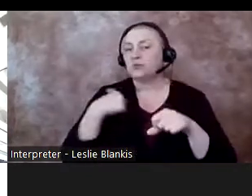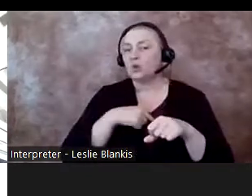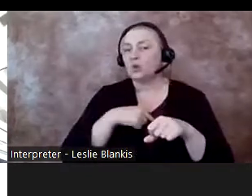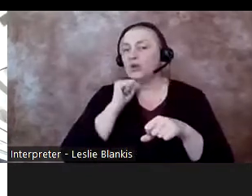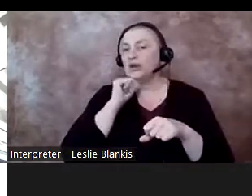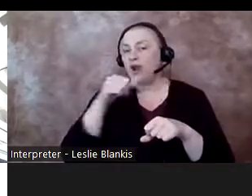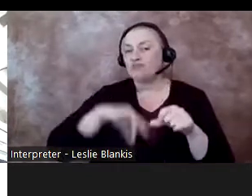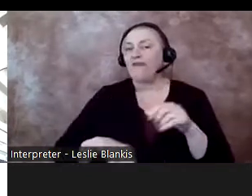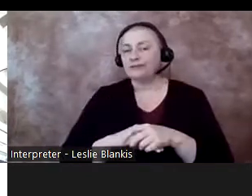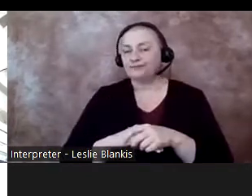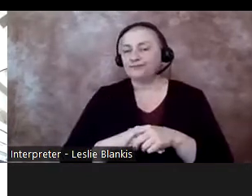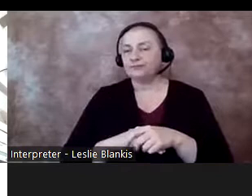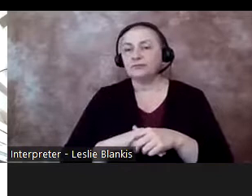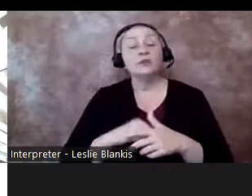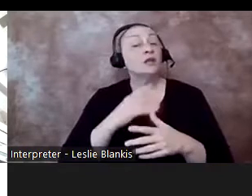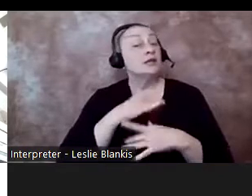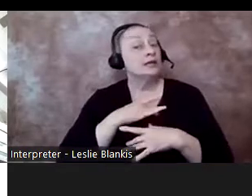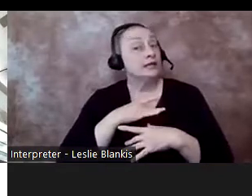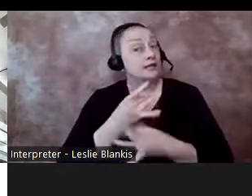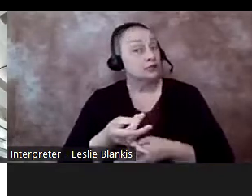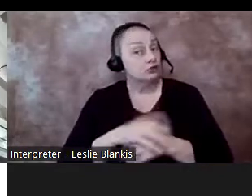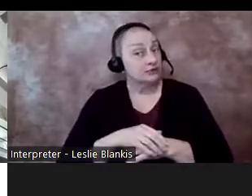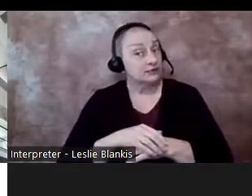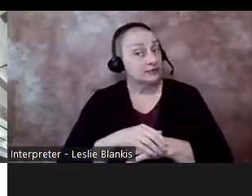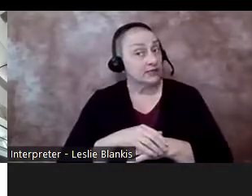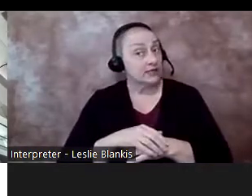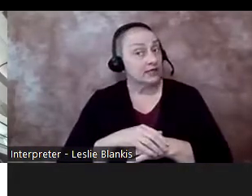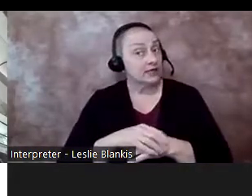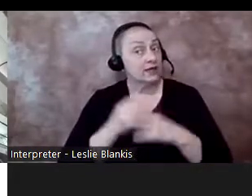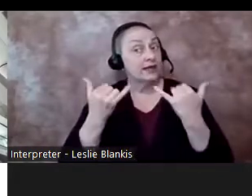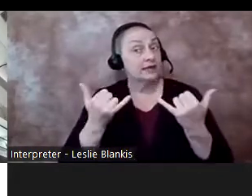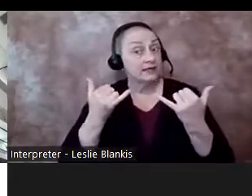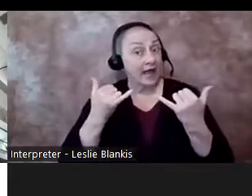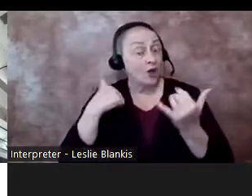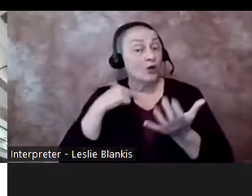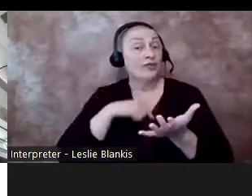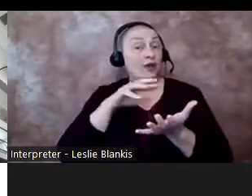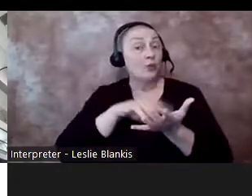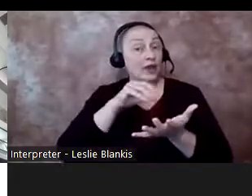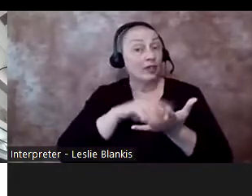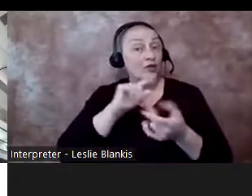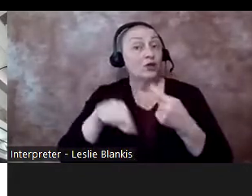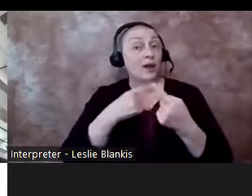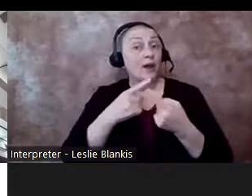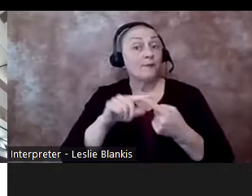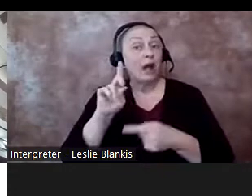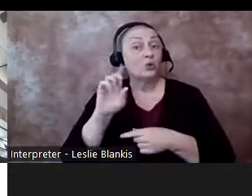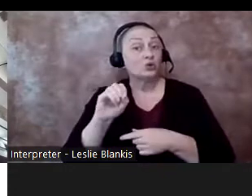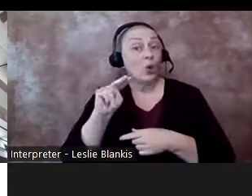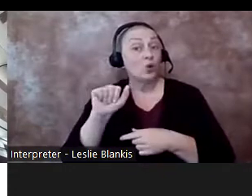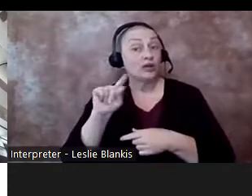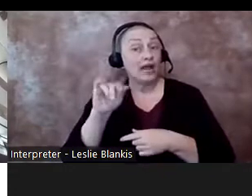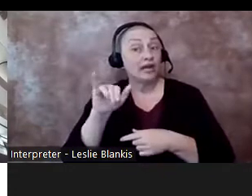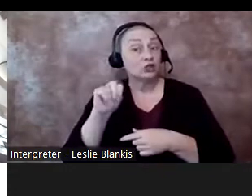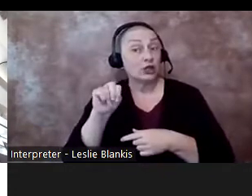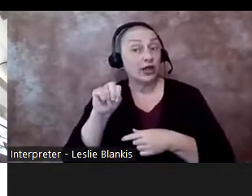nonprofit organization. Interesting. Yep. So now that we're learning about this donation stuff, we may